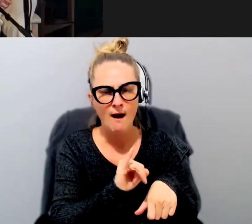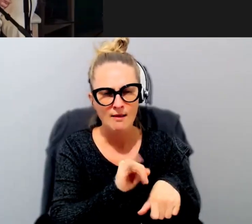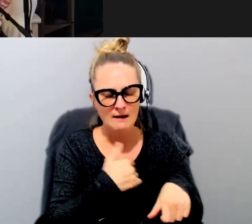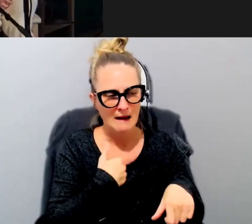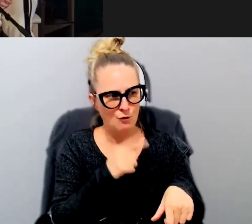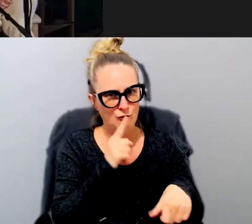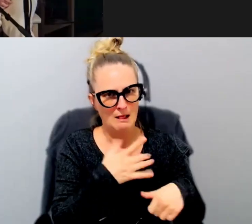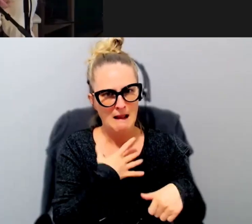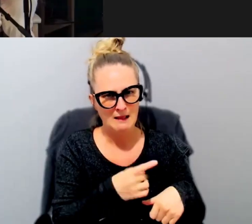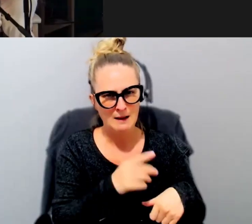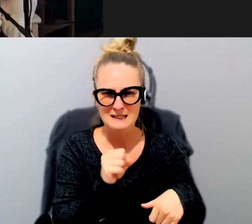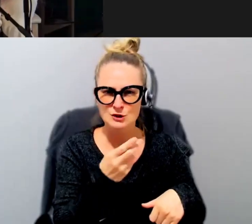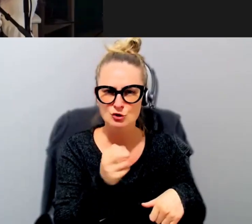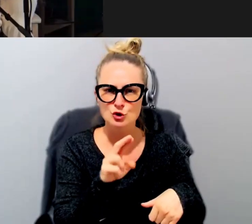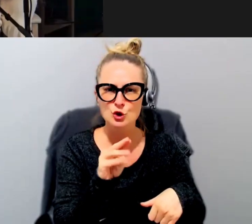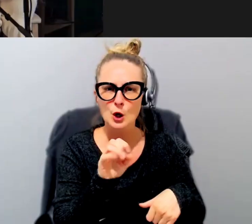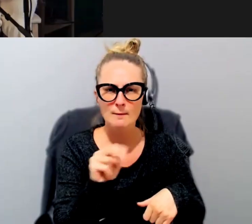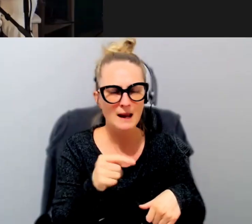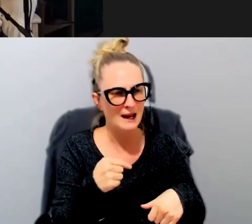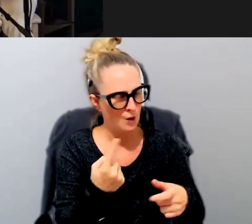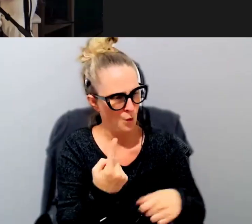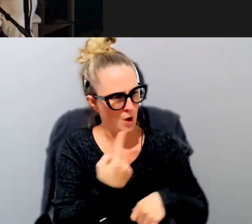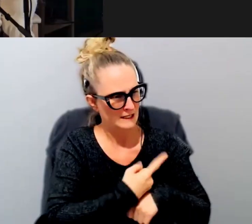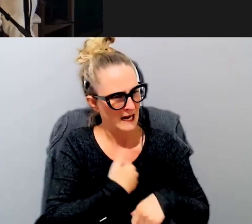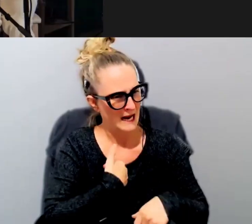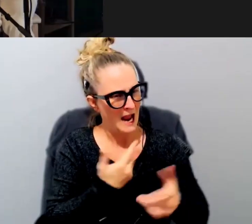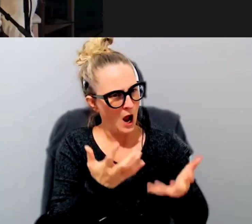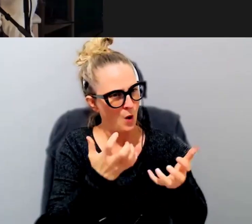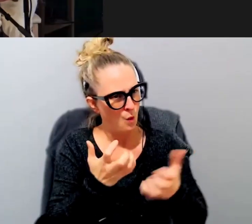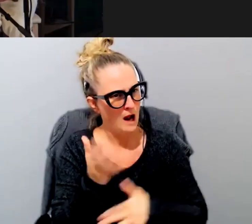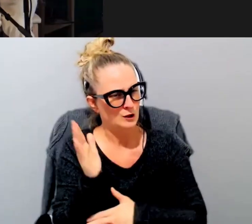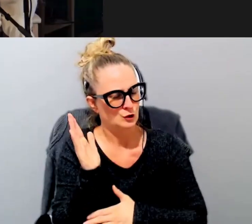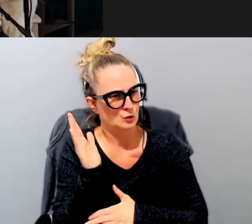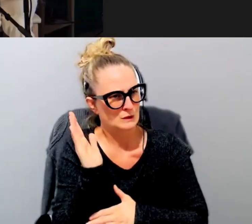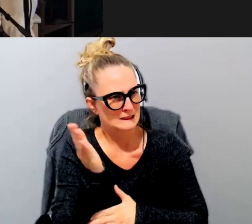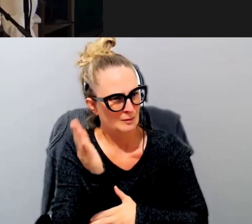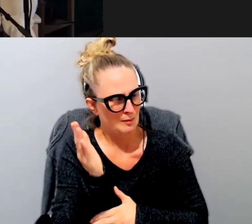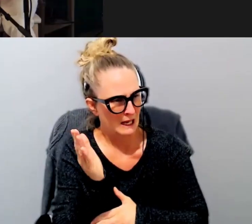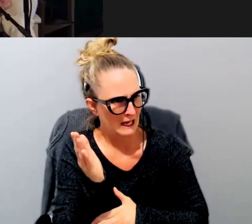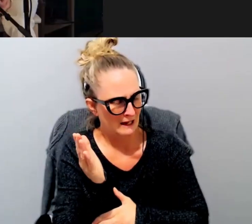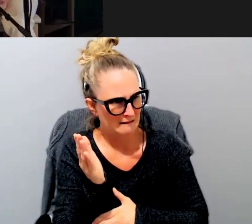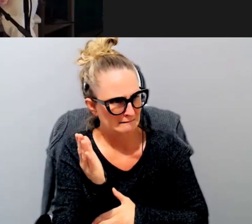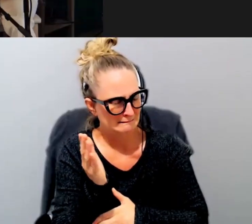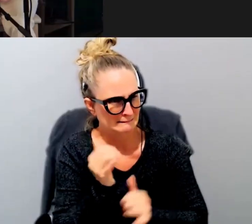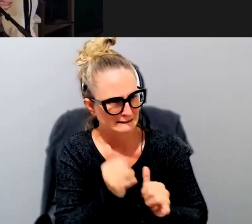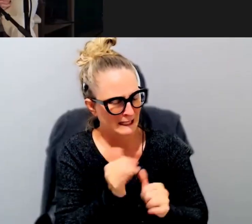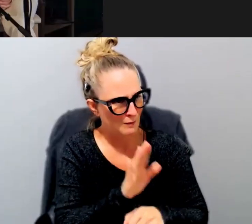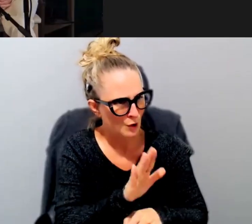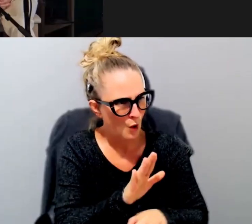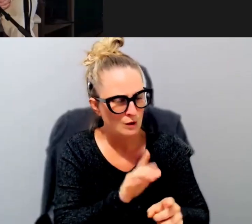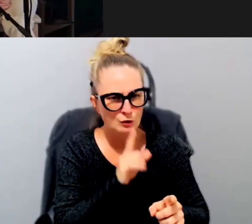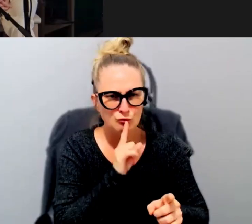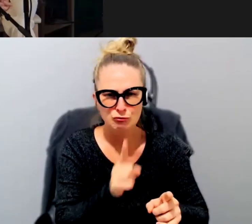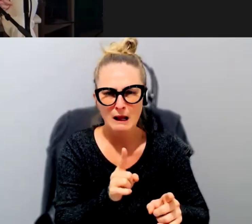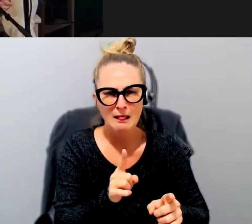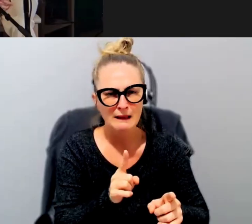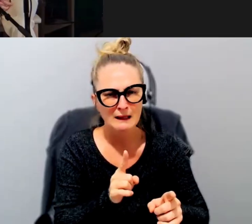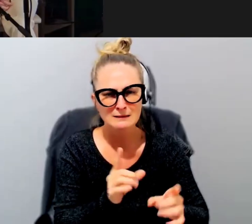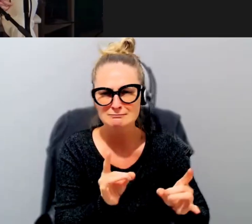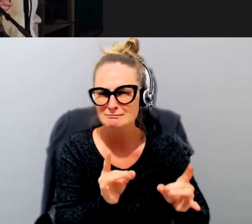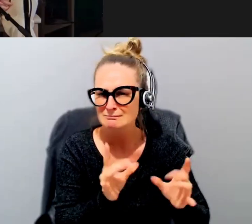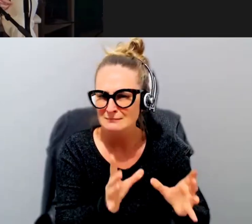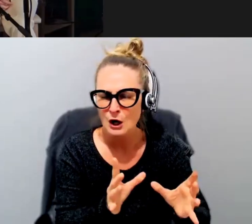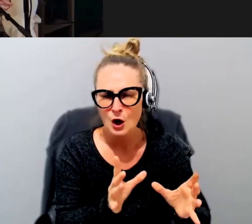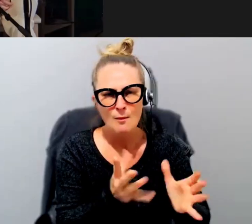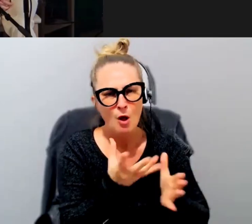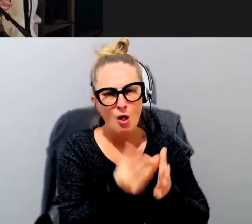said, Sherwin, one of these days I want to be able to speak extemporaneously the way you do. And it was such a tragic loss when he died so